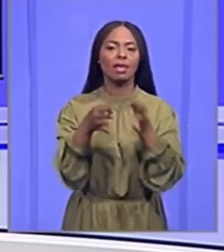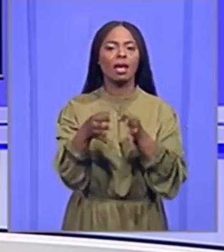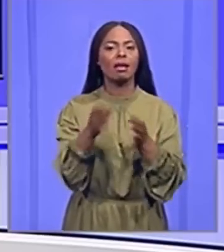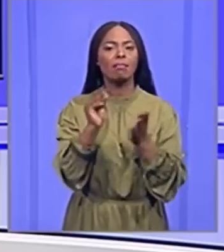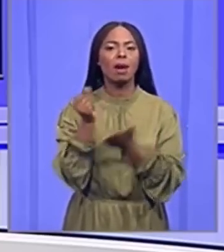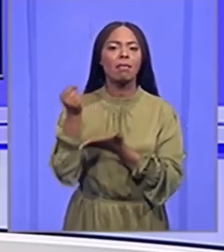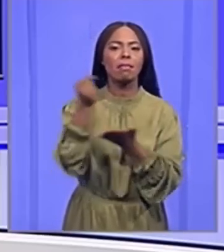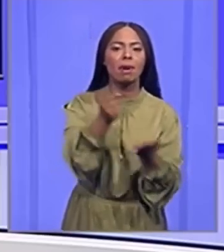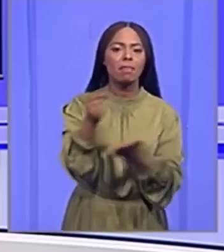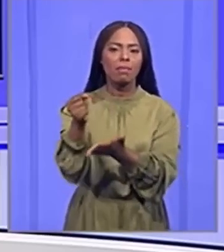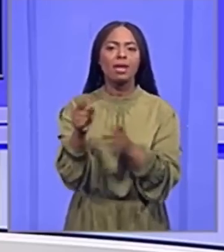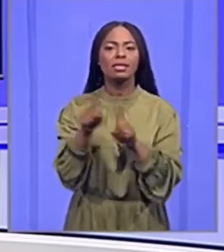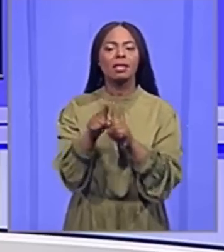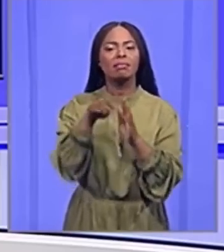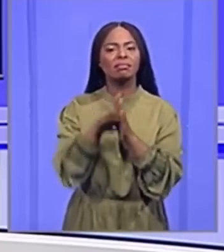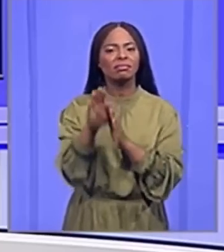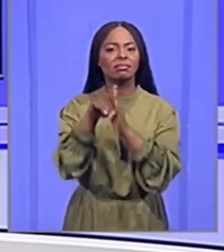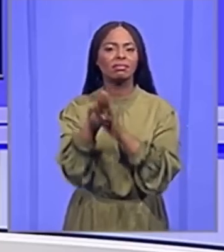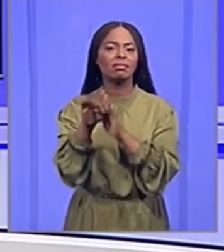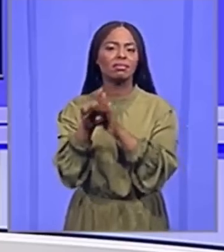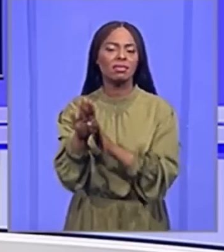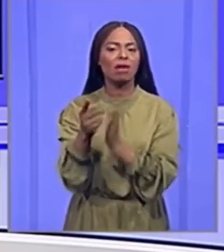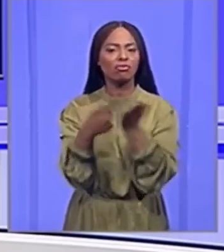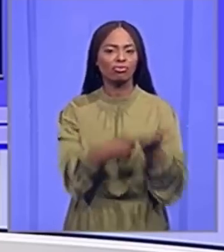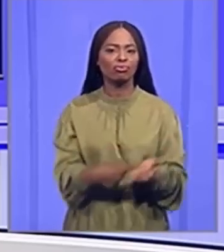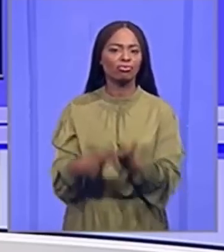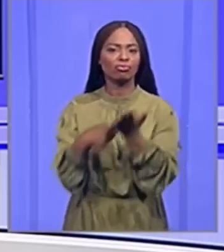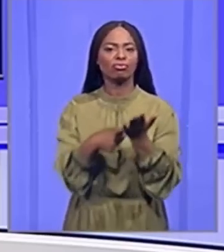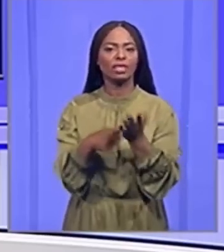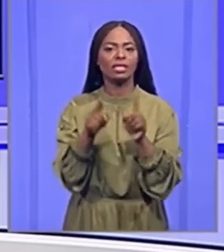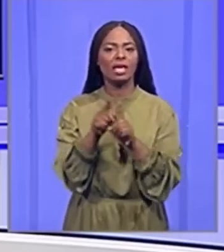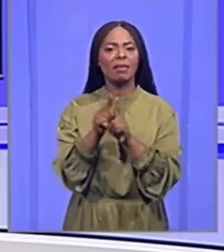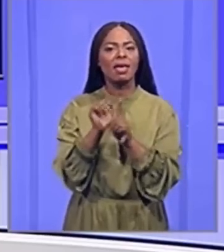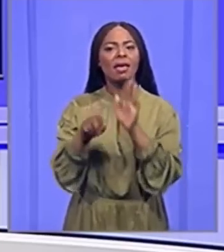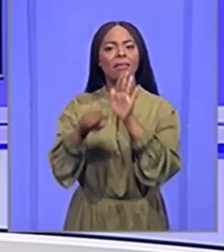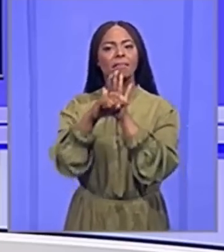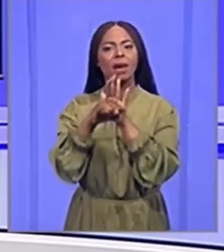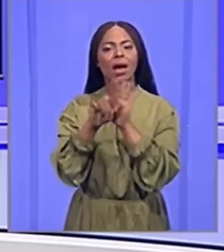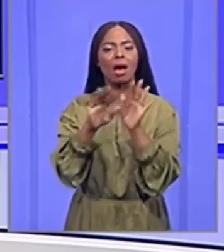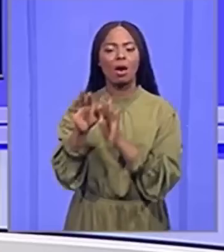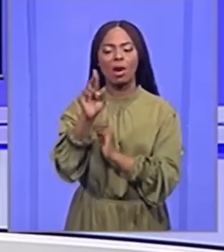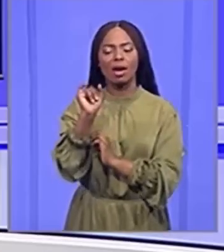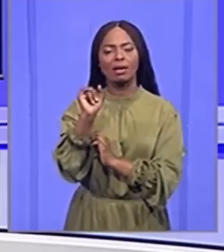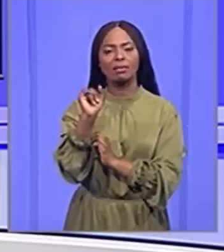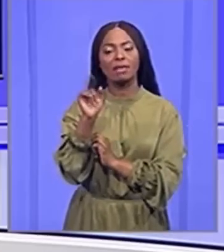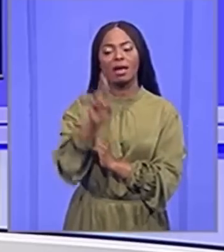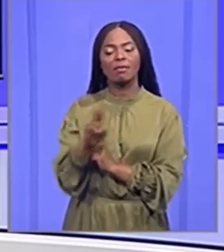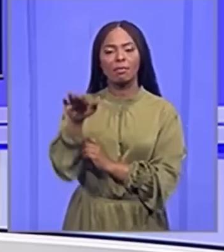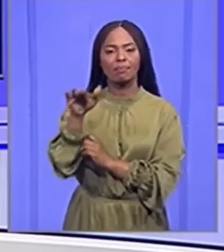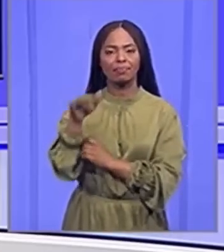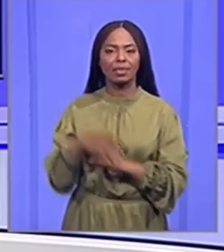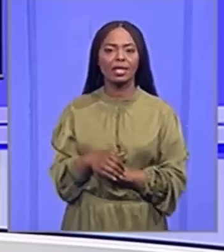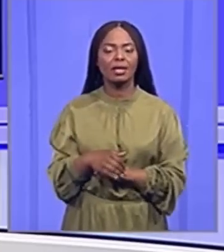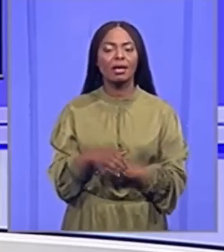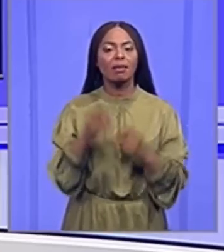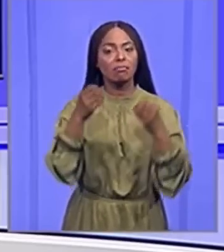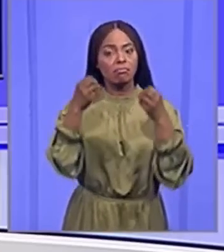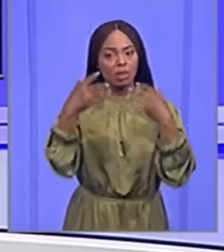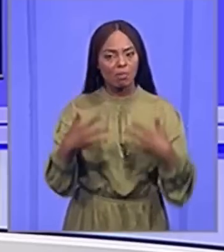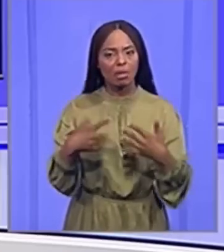ba boetse ba tshotla dintlha tse mabapi le inflation le ntlhakemo ya Banka Reserve maemong a ditšhelete. Dintlha tse ding tse tlang go tshotlwa